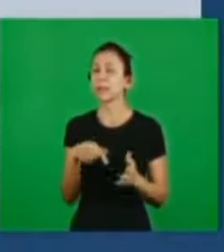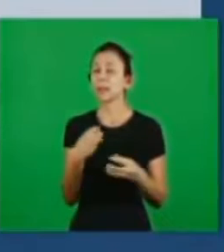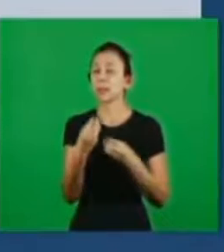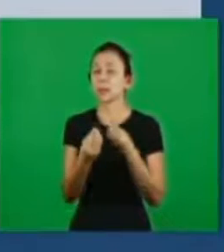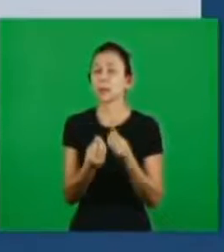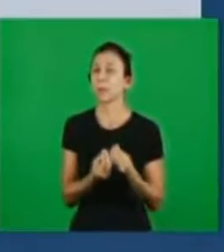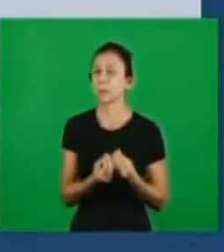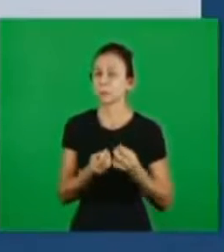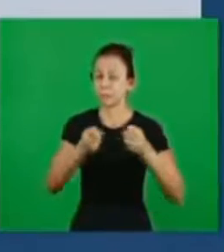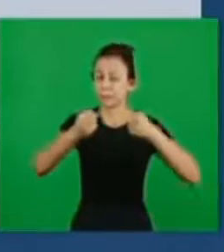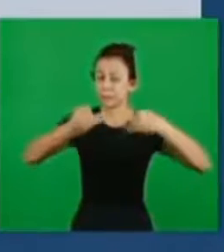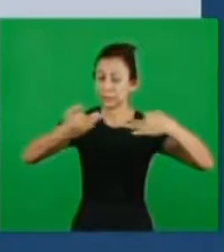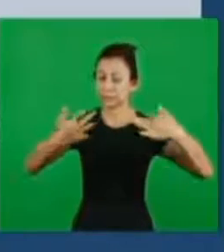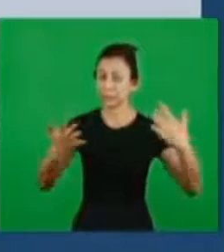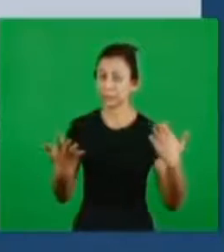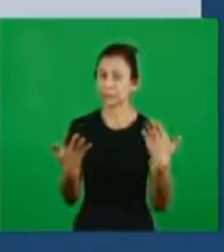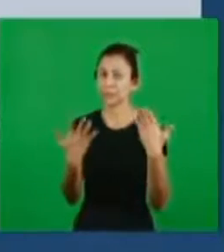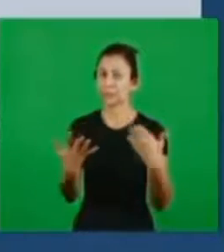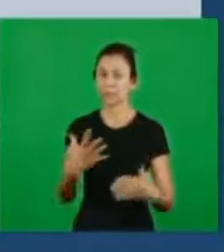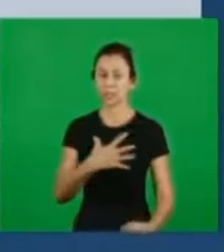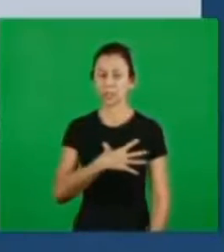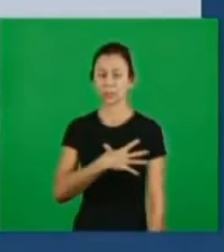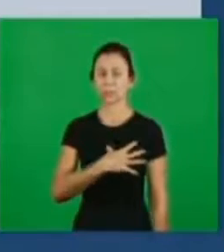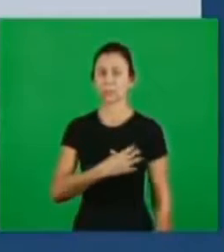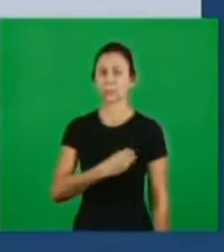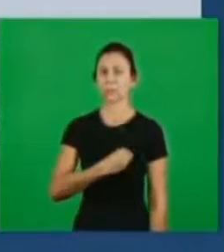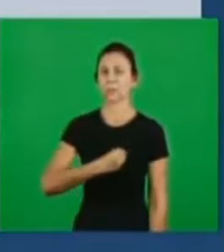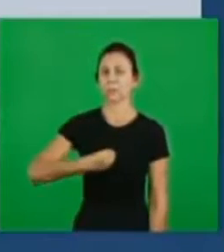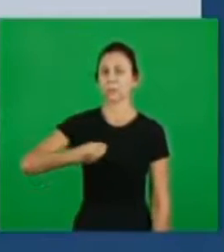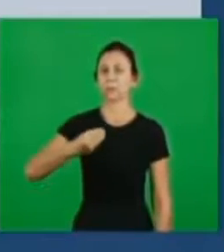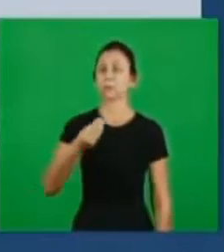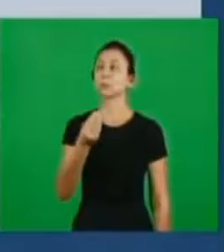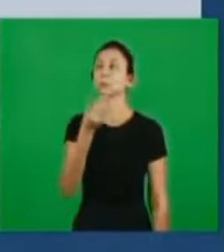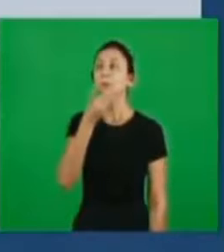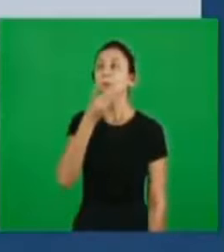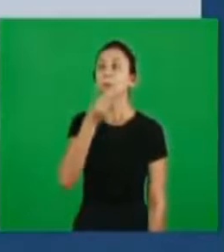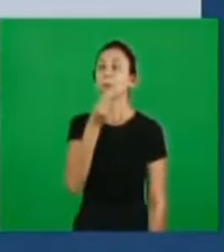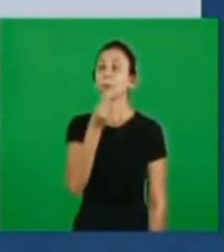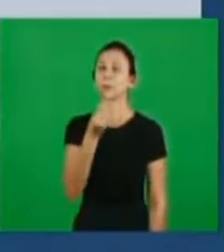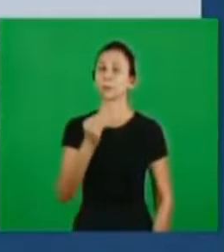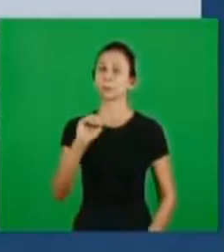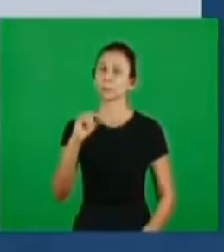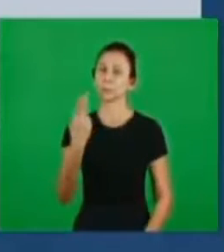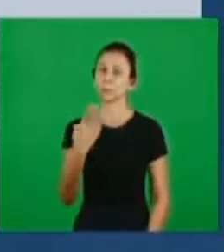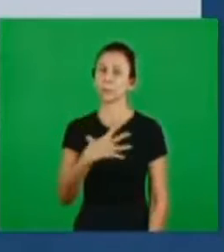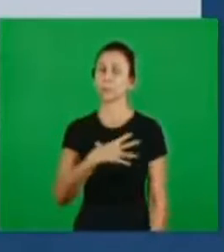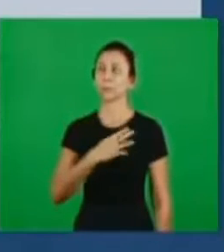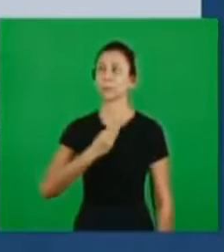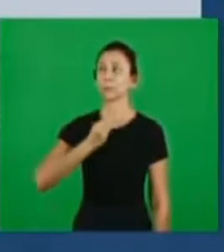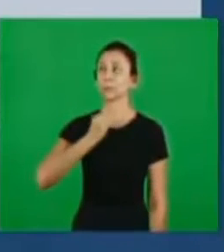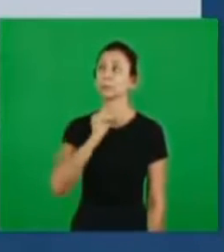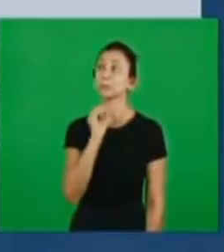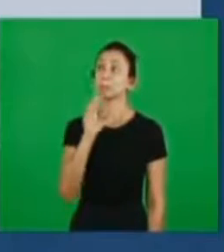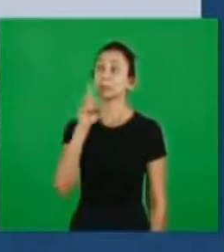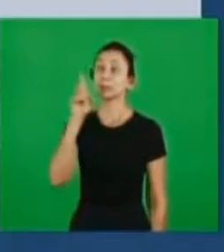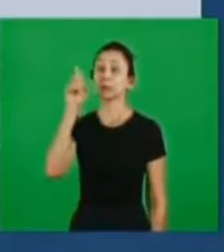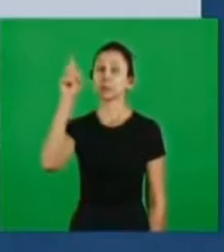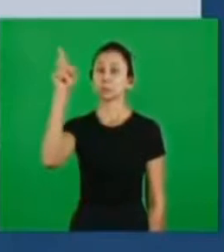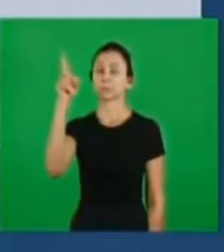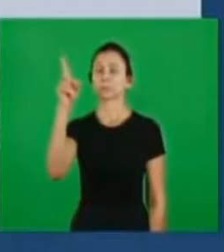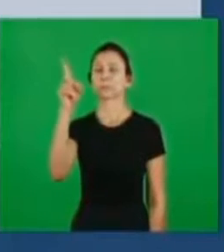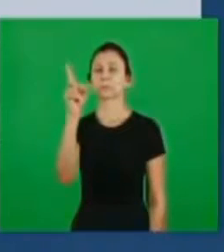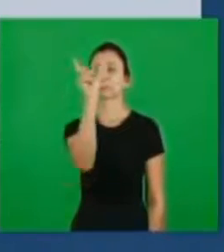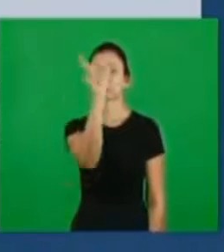fact is. And what does he say? That is the Son of Man, one similar to the Son of Man.